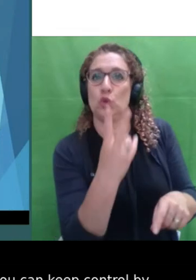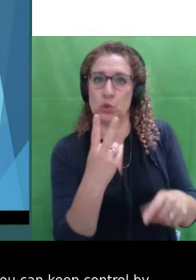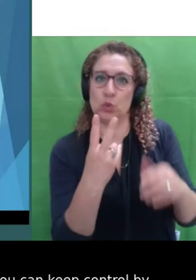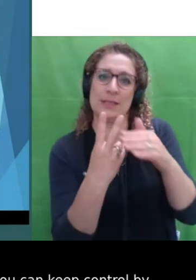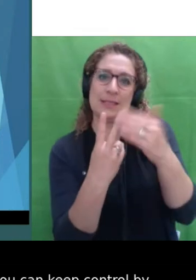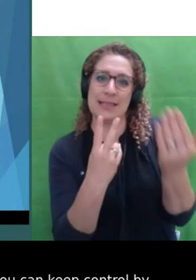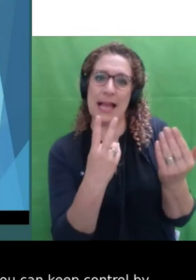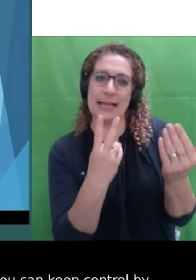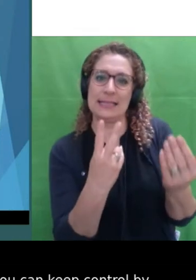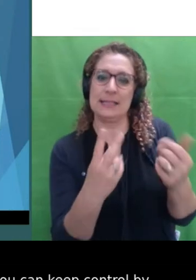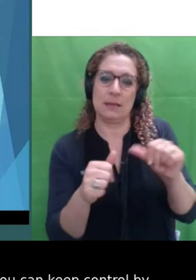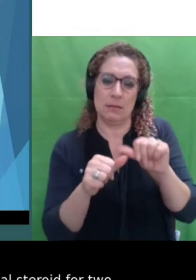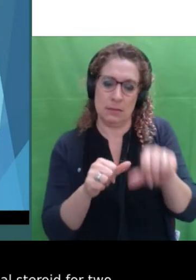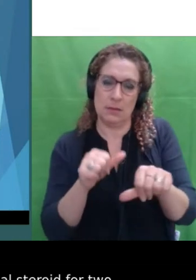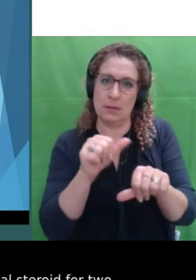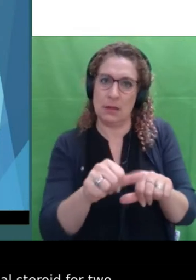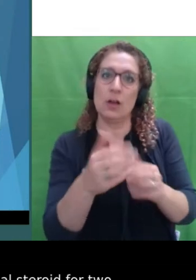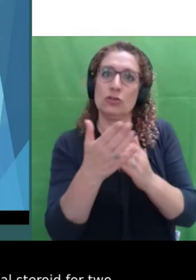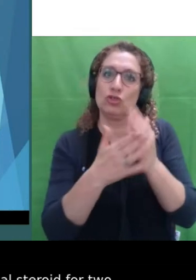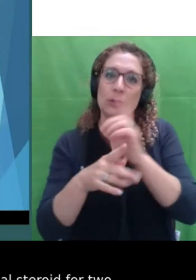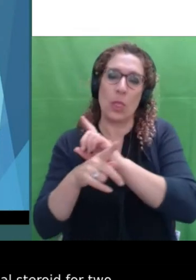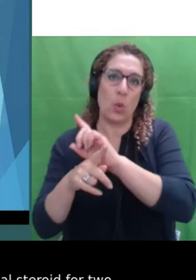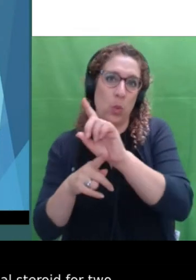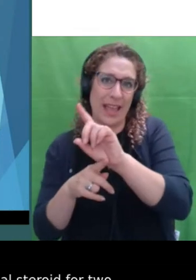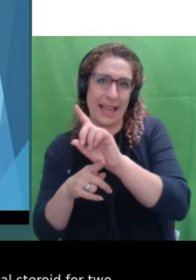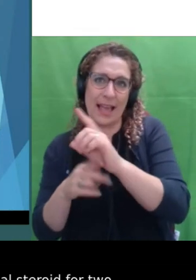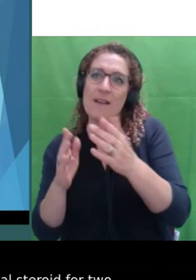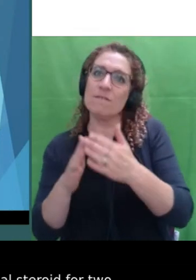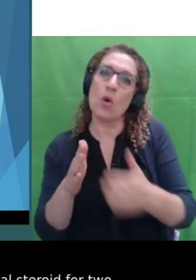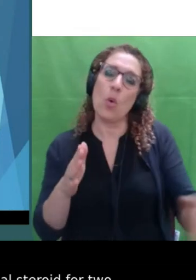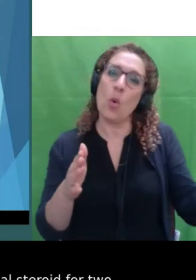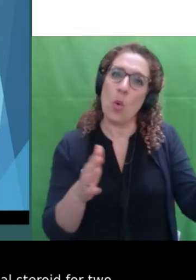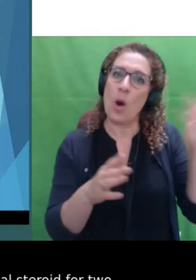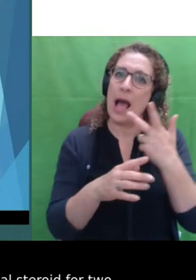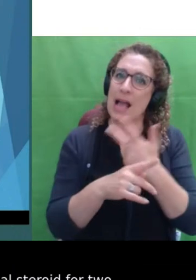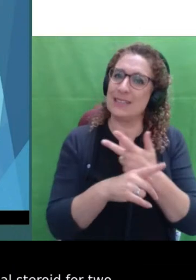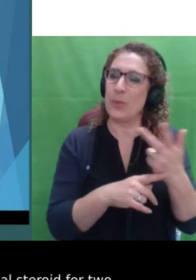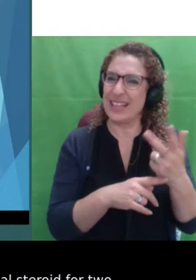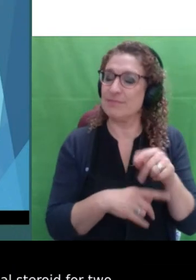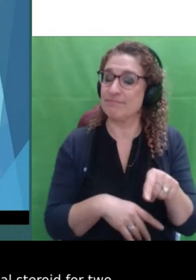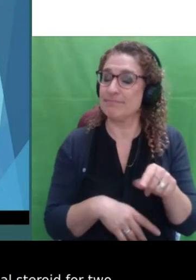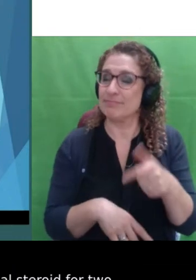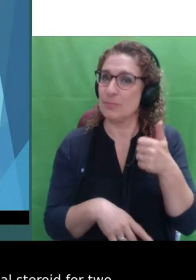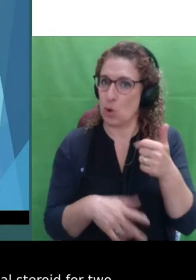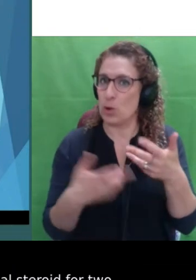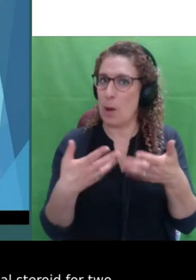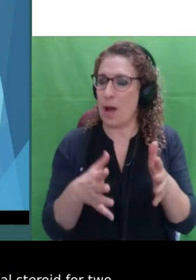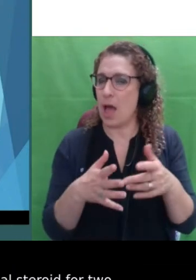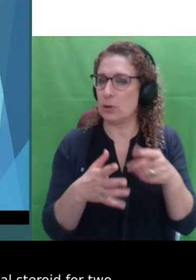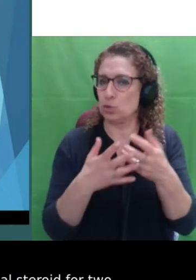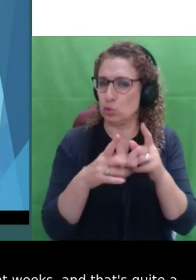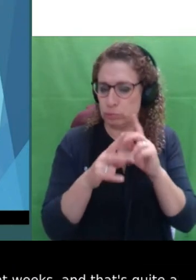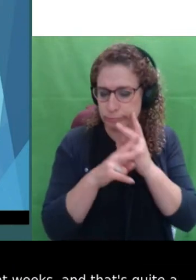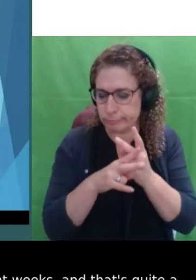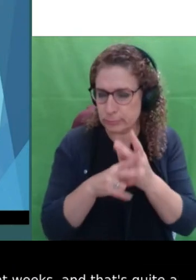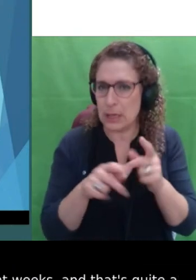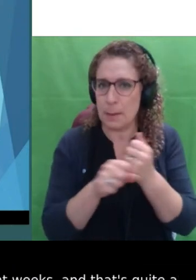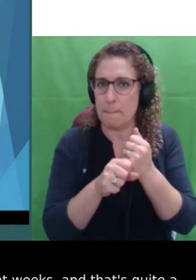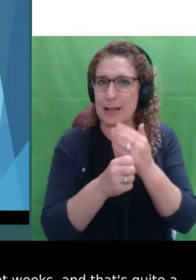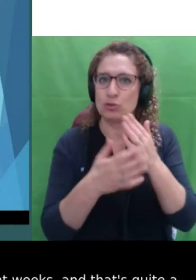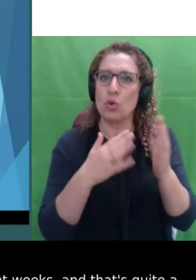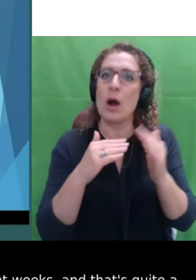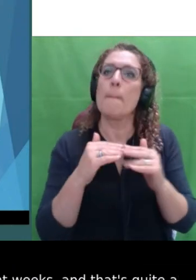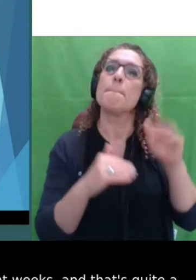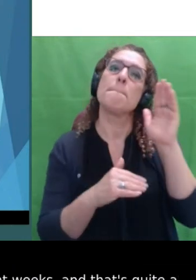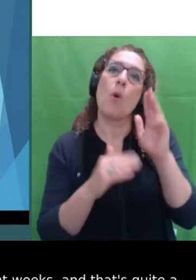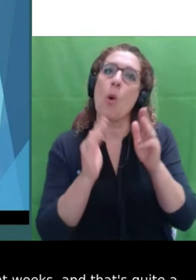day after another during the week for up to eight weeks and that's quite a good way of maintaining and having more moisturizers on the other five